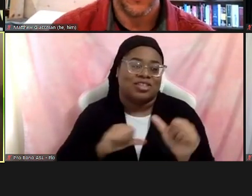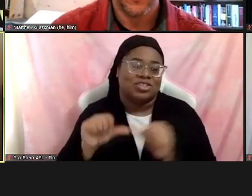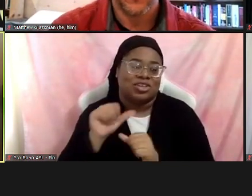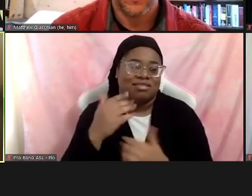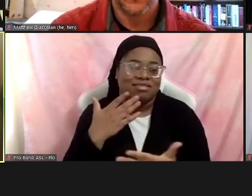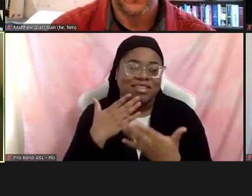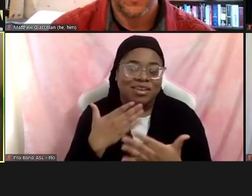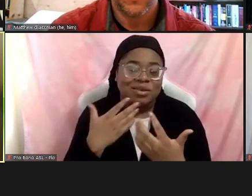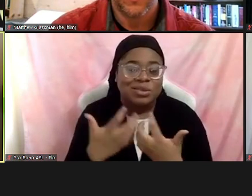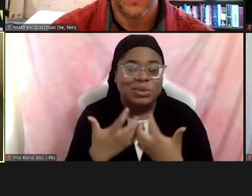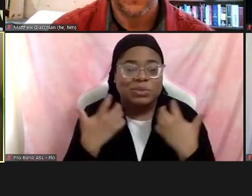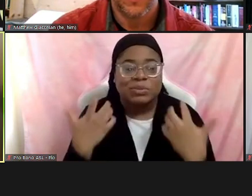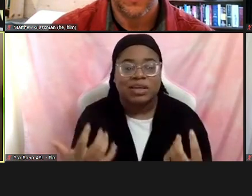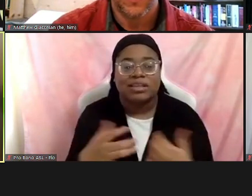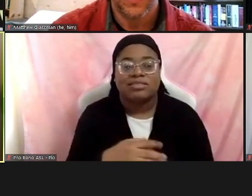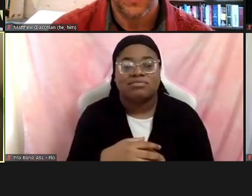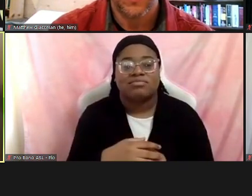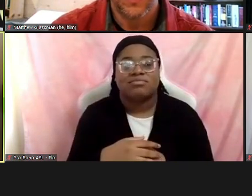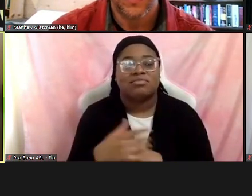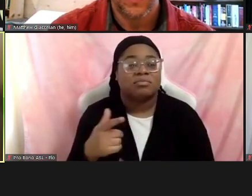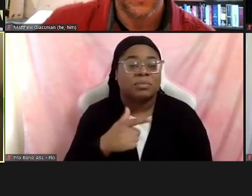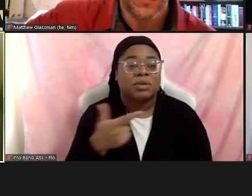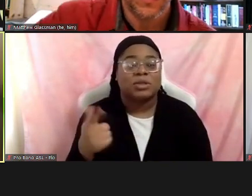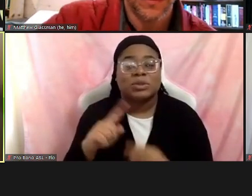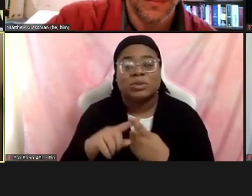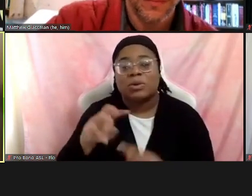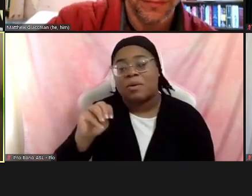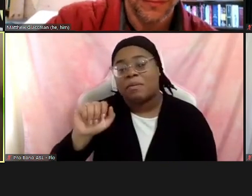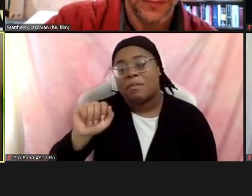so much, and I'll pass it to Matthew.